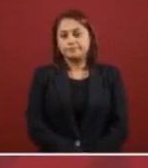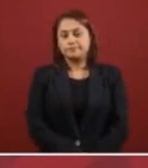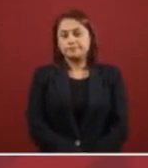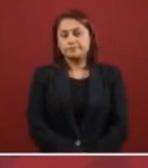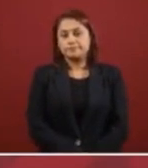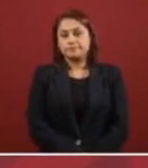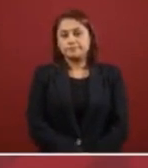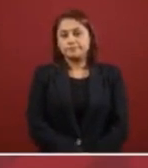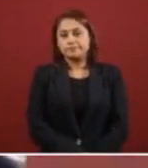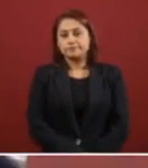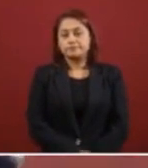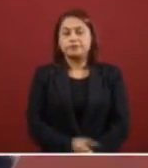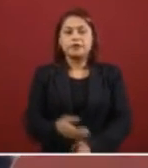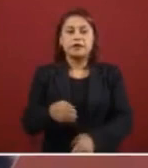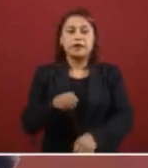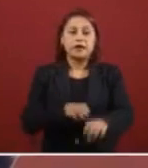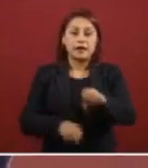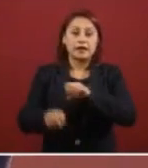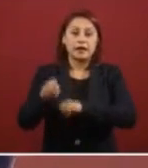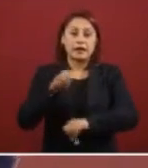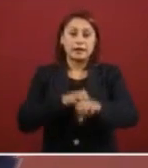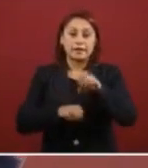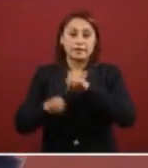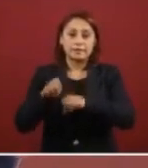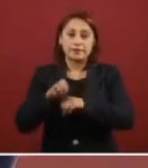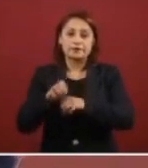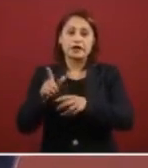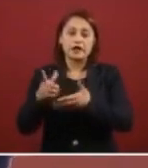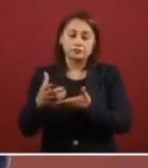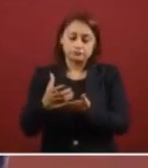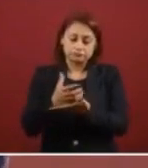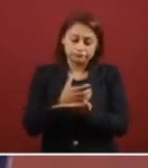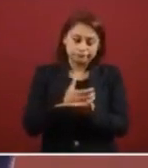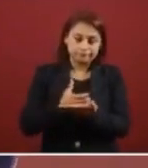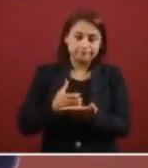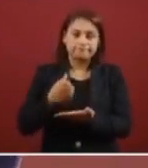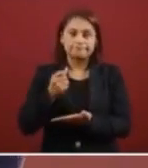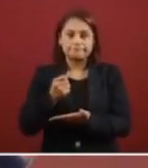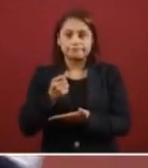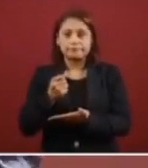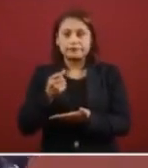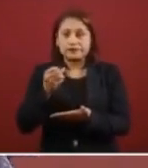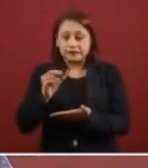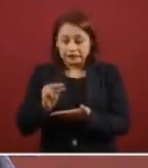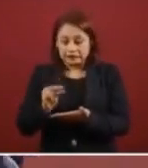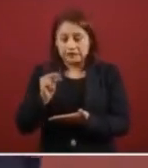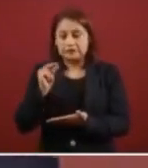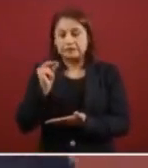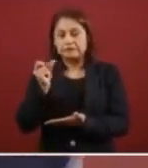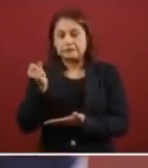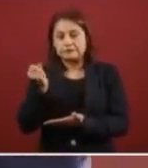were sending to their original companies.